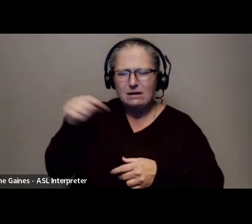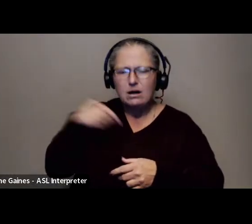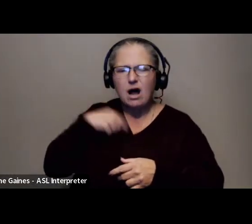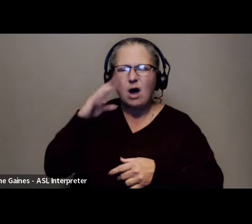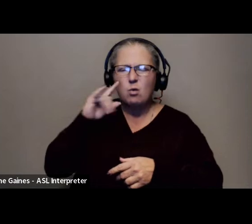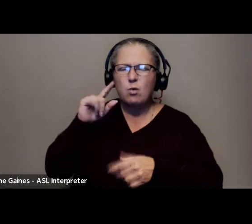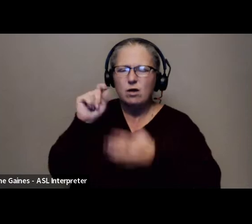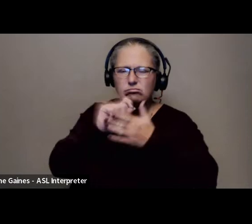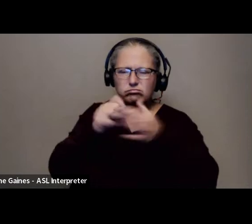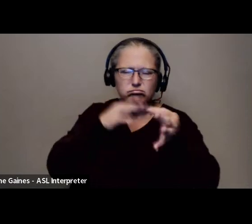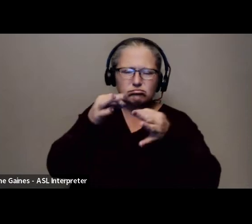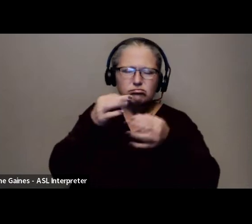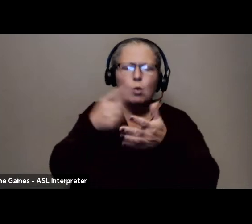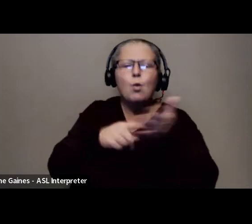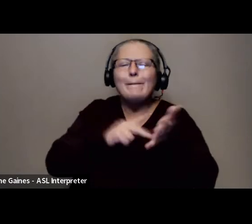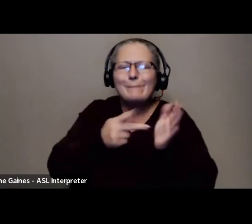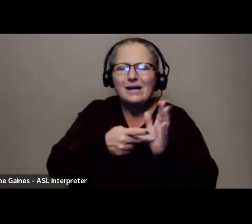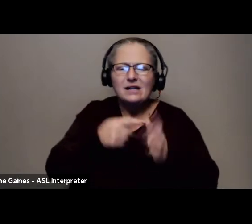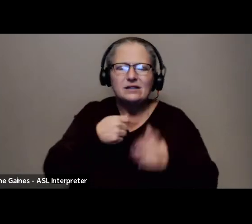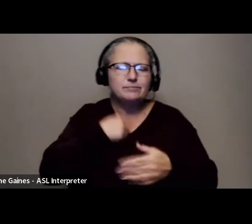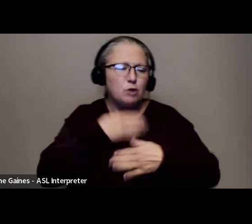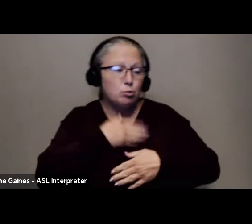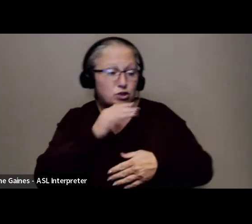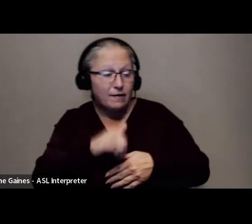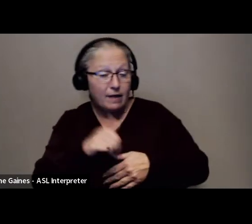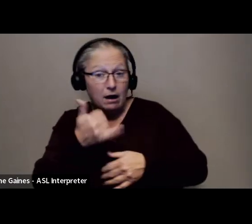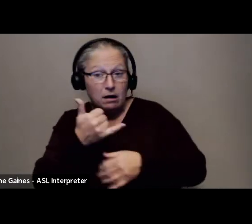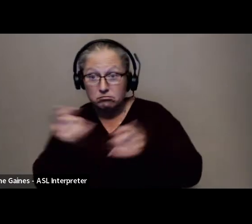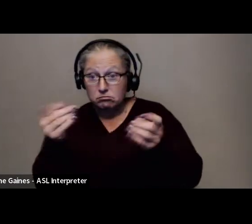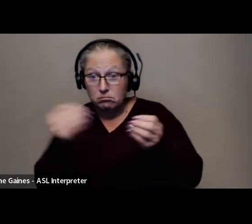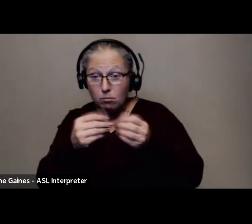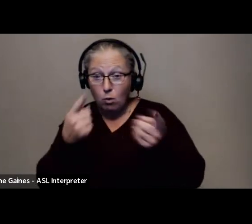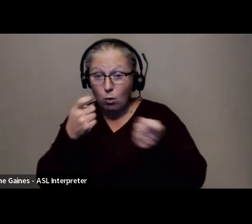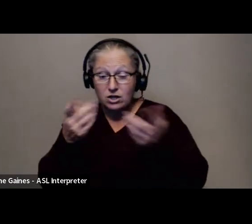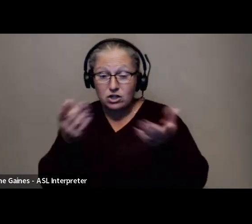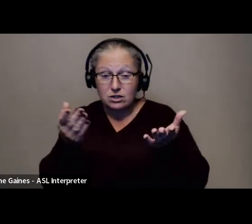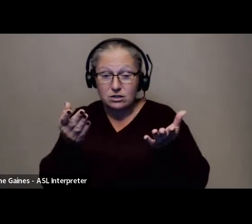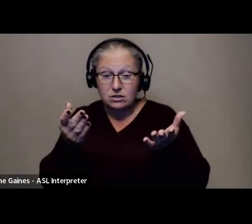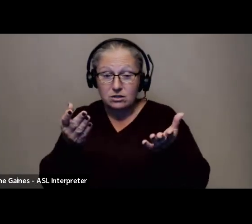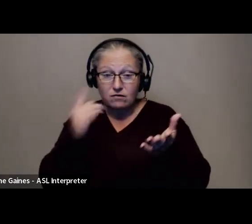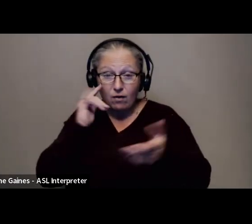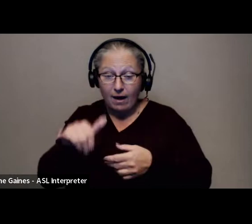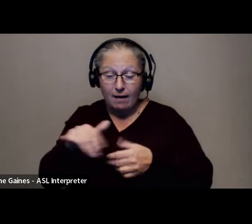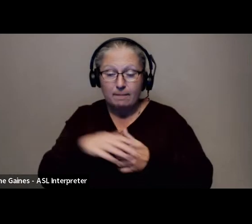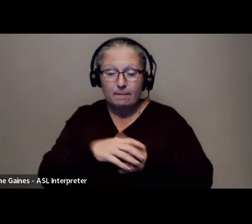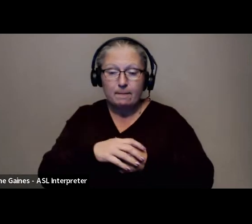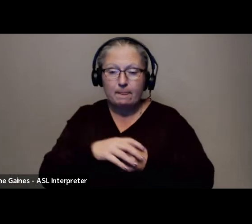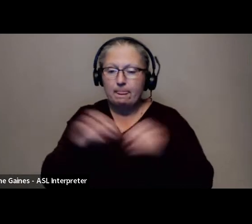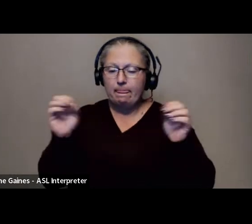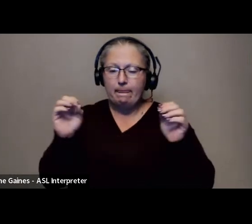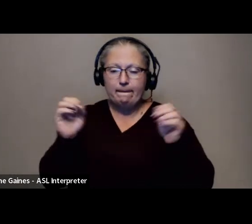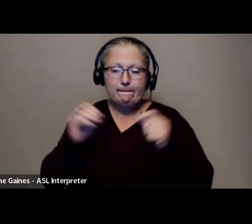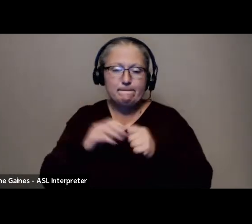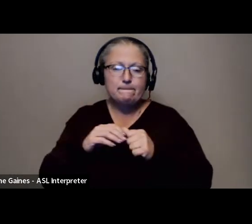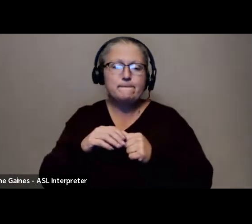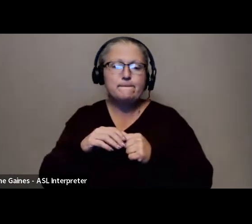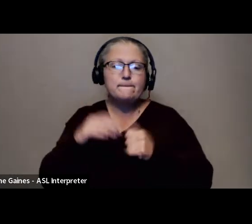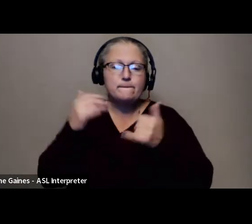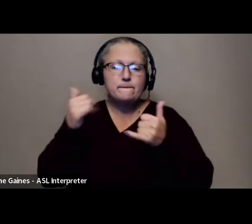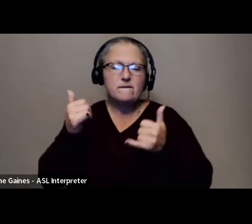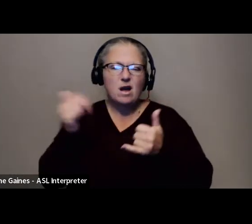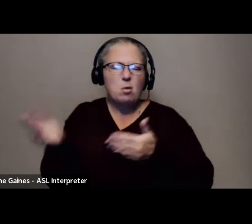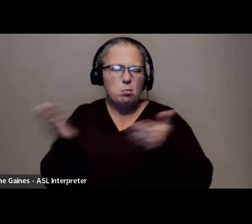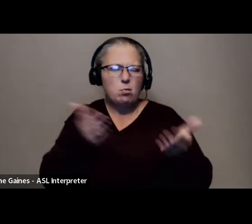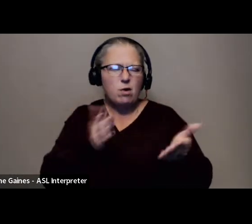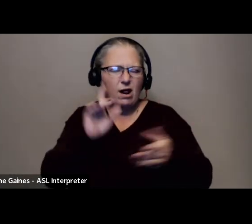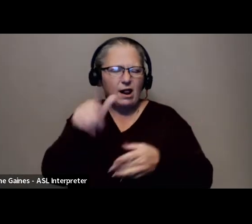what that. it all means. I appreciate that. Anyone else have any questions on this part? Okay. So can we just bring that one